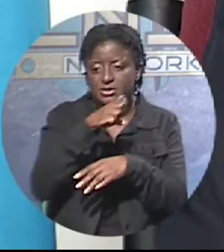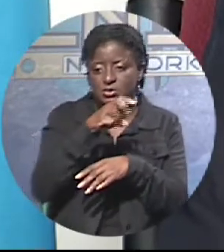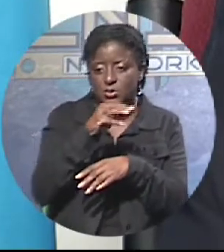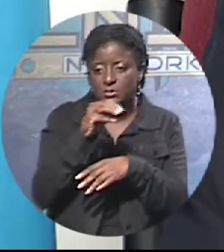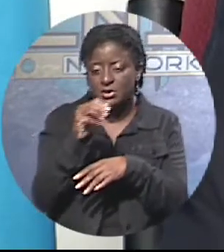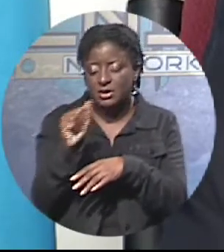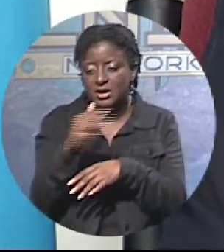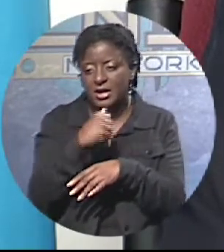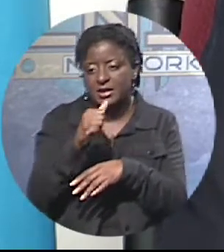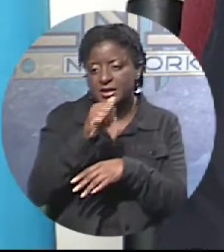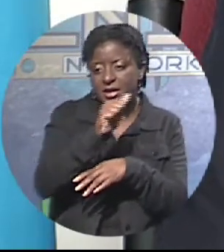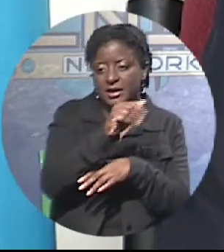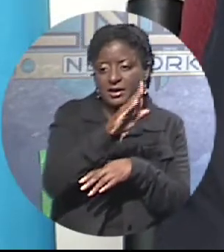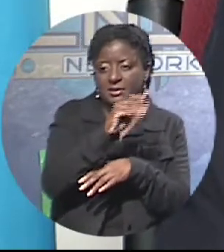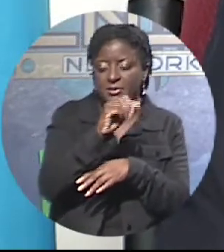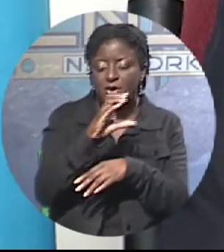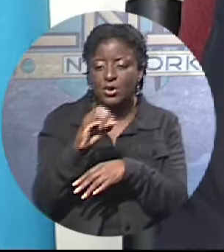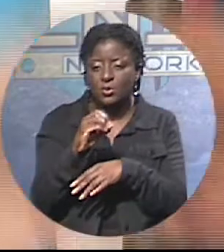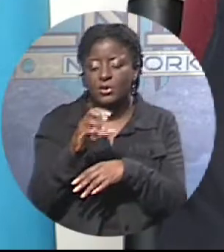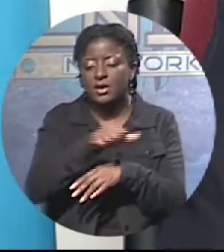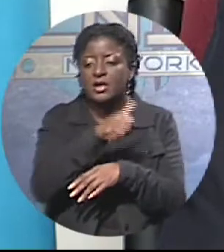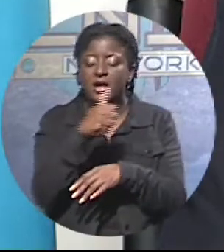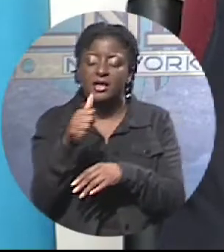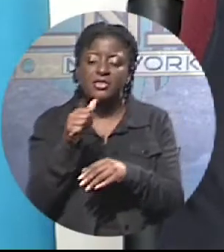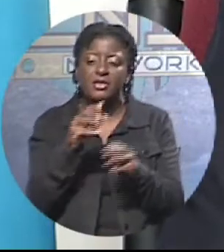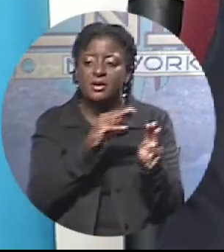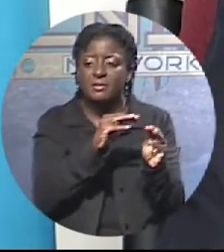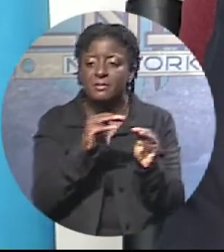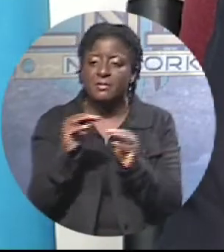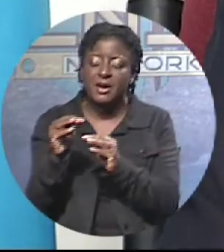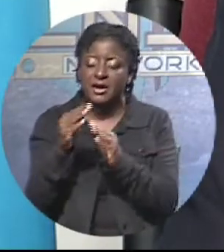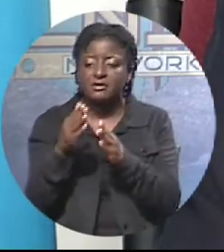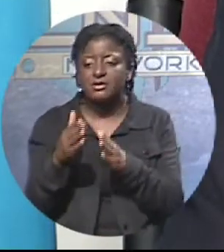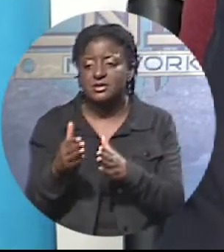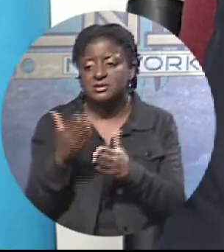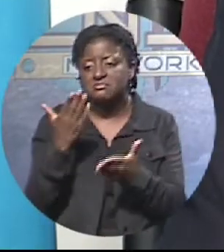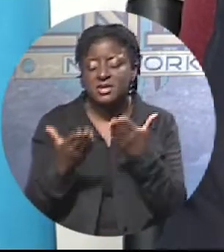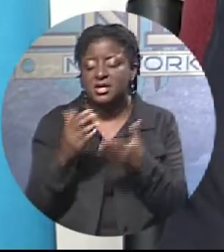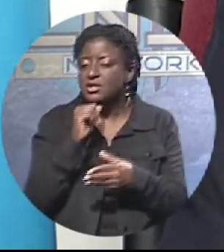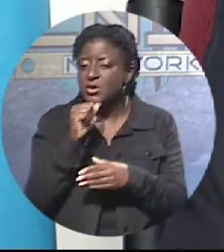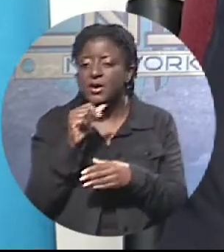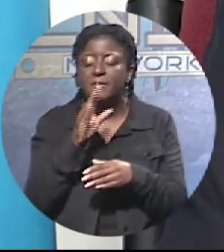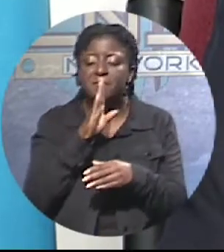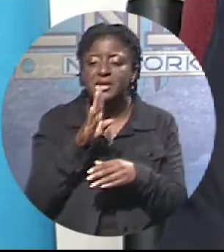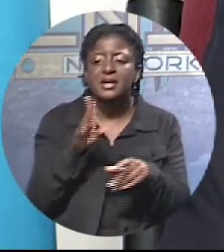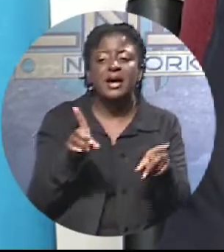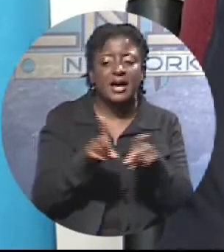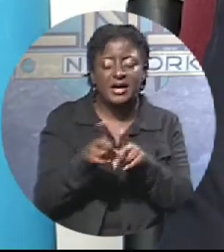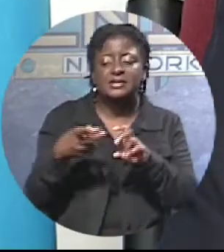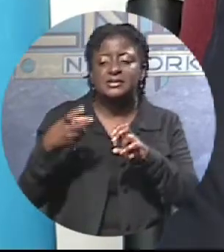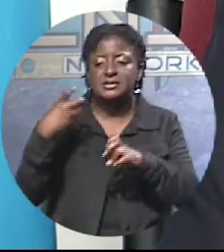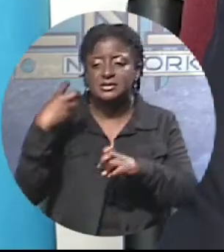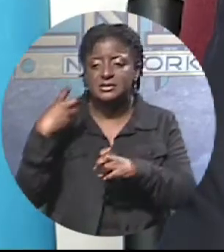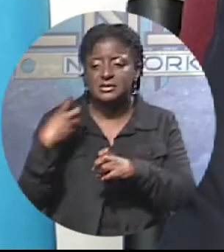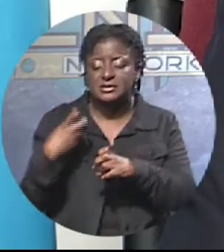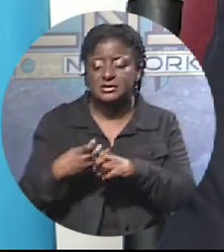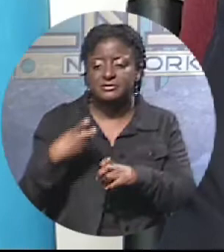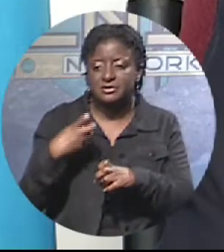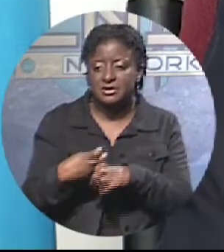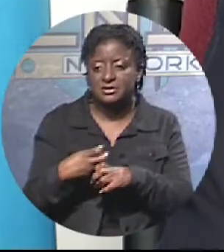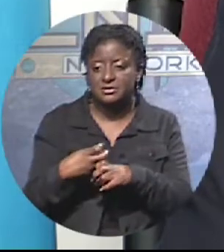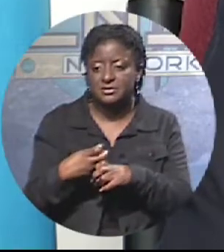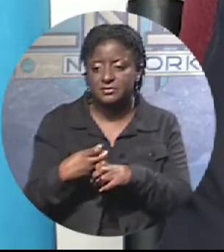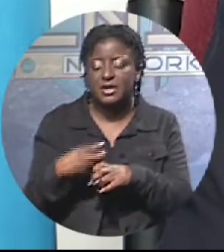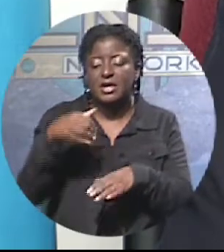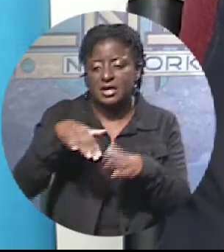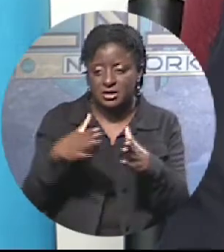more difficult for us. Now, the other migrants may not be as difficult. I know in Grand Bahama, in particularly, we